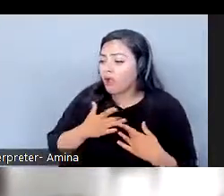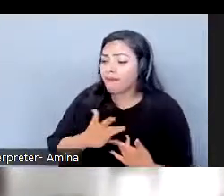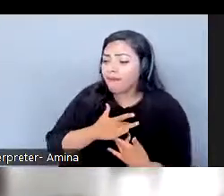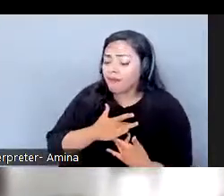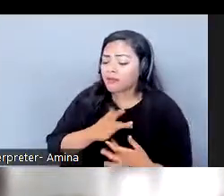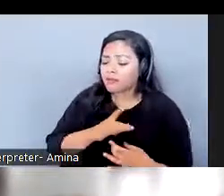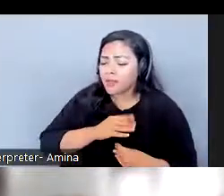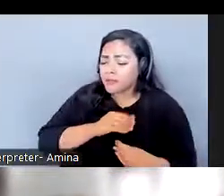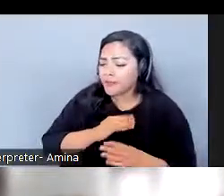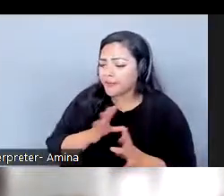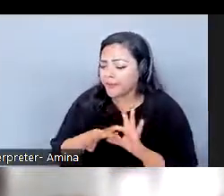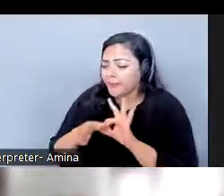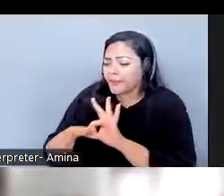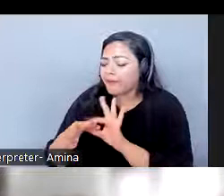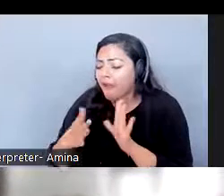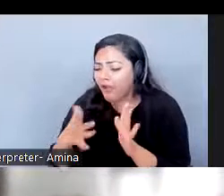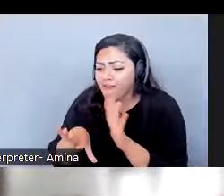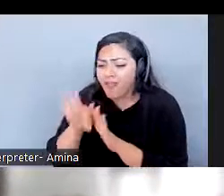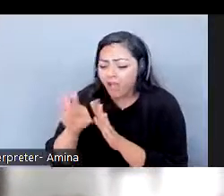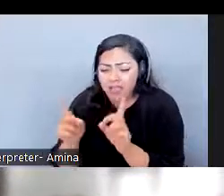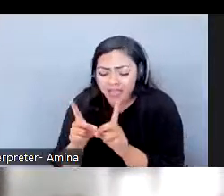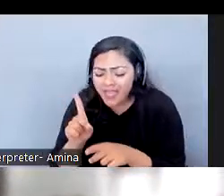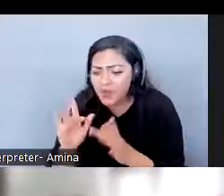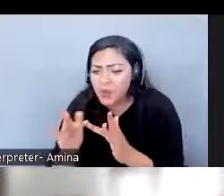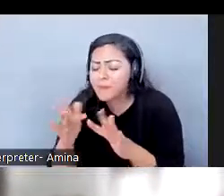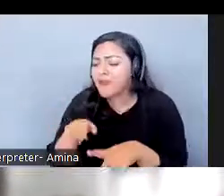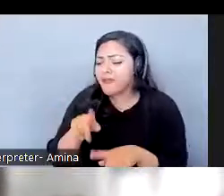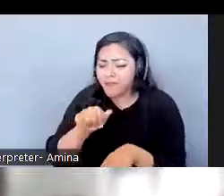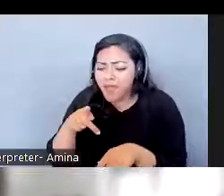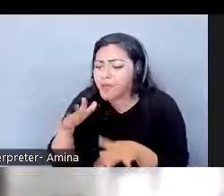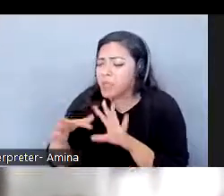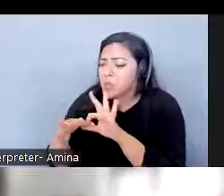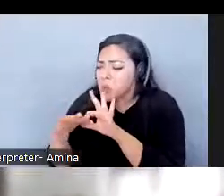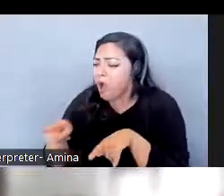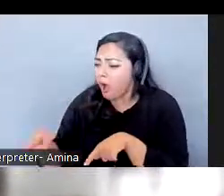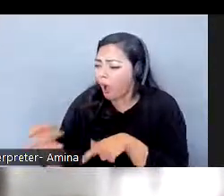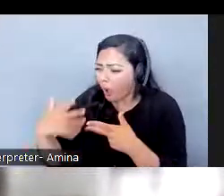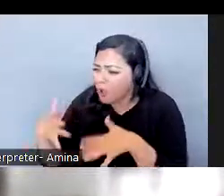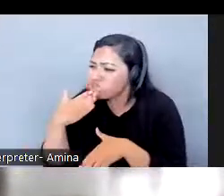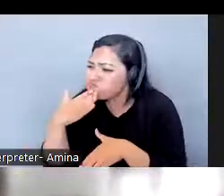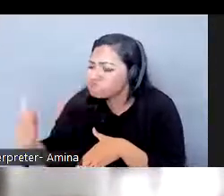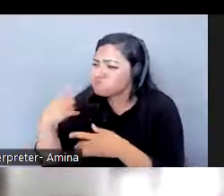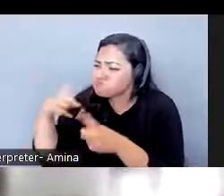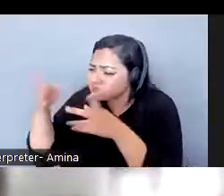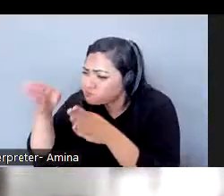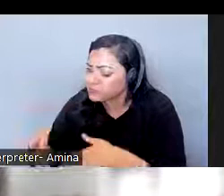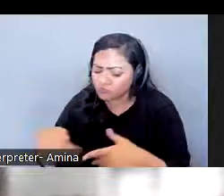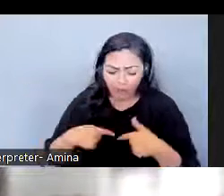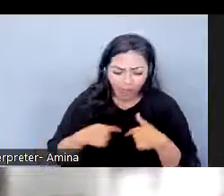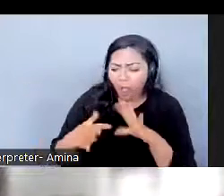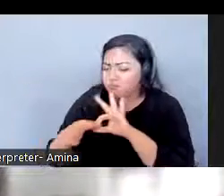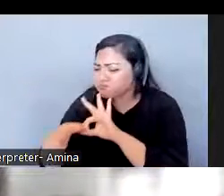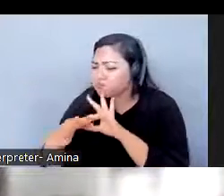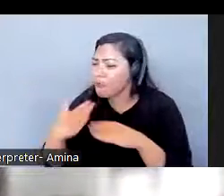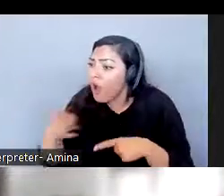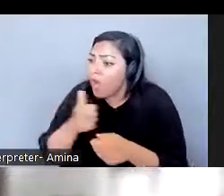connection we have together, how much this relationship looks amazing between the two of us. And then